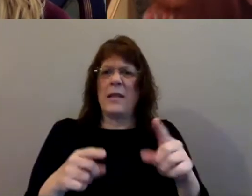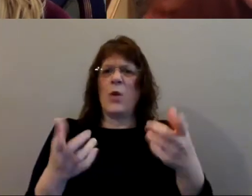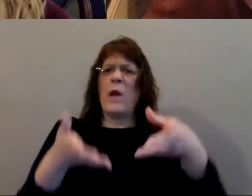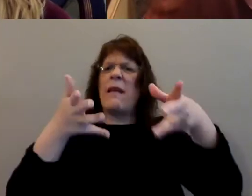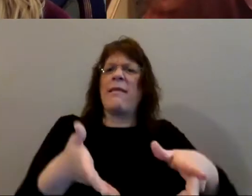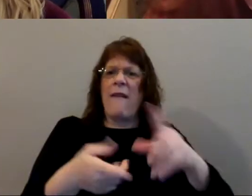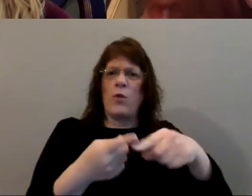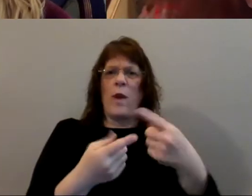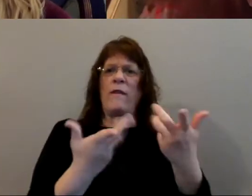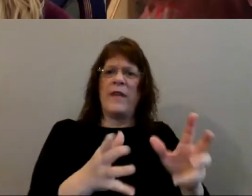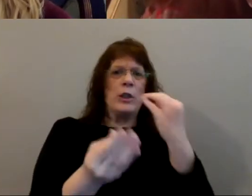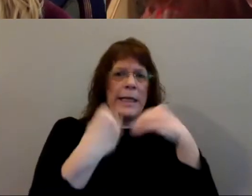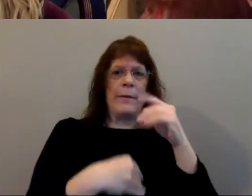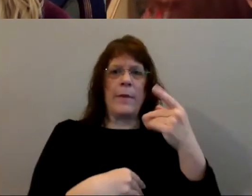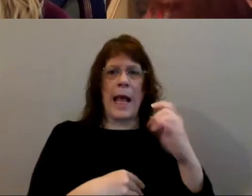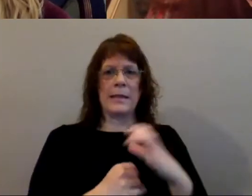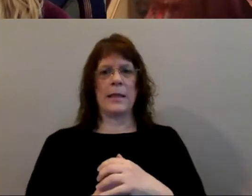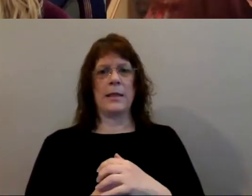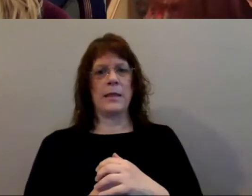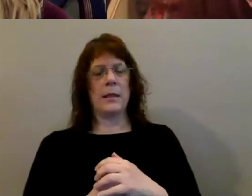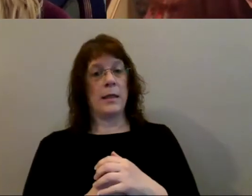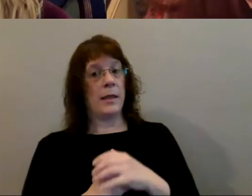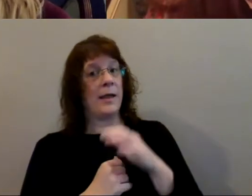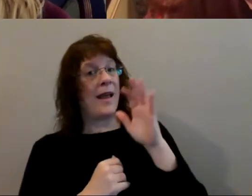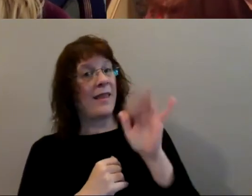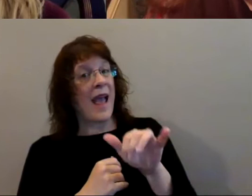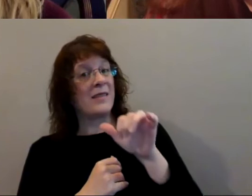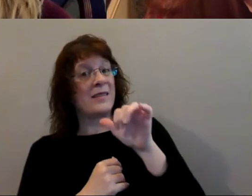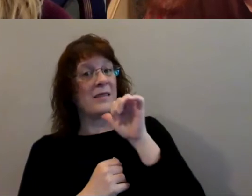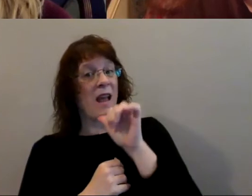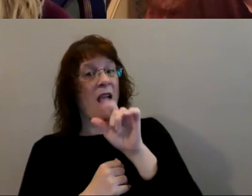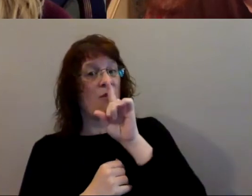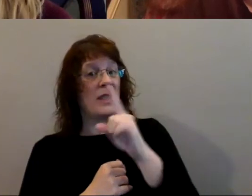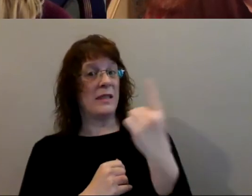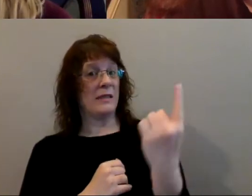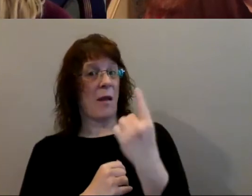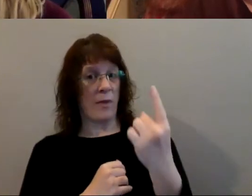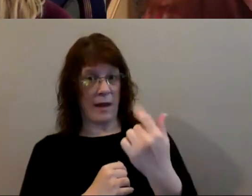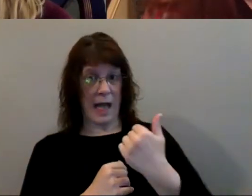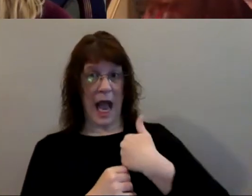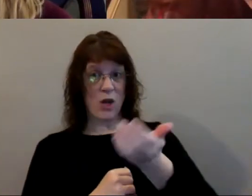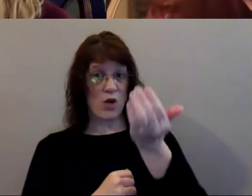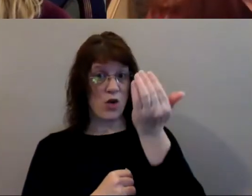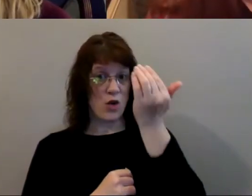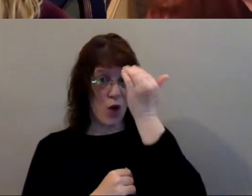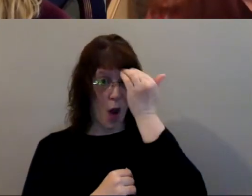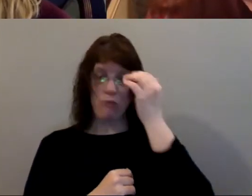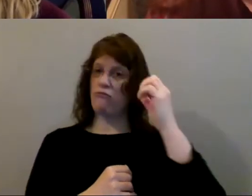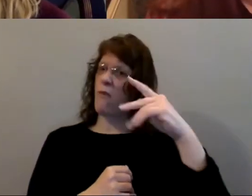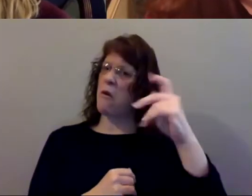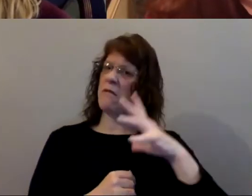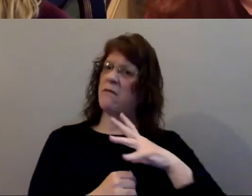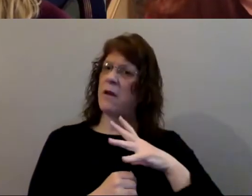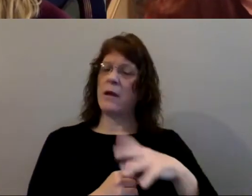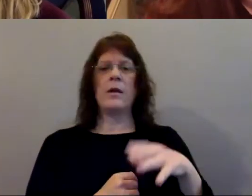when they're done? Is it worse? Better? Not entirely something that I know. That's okay. That's okay. I think